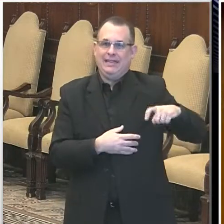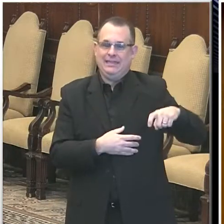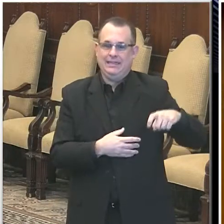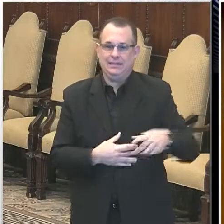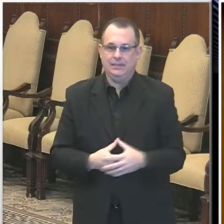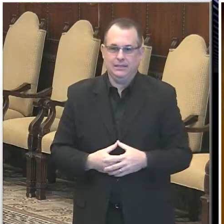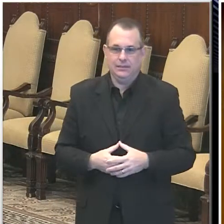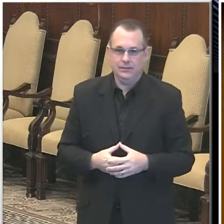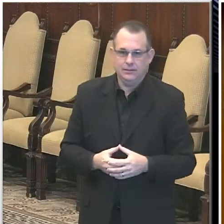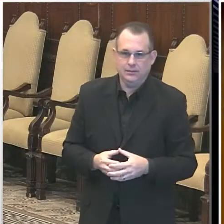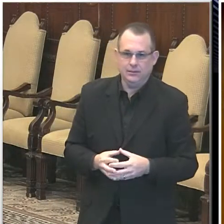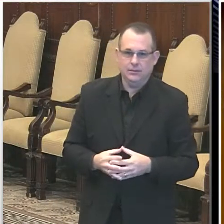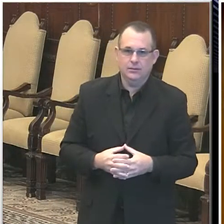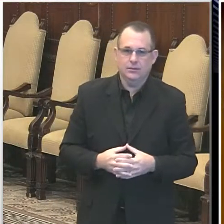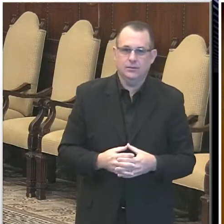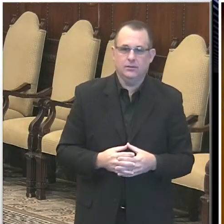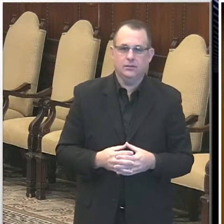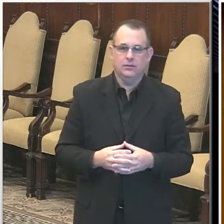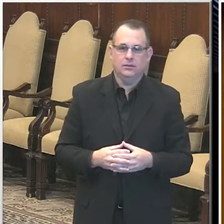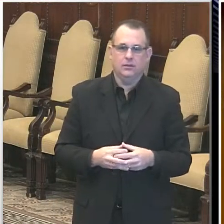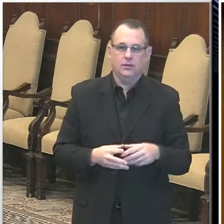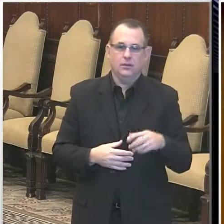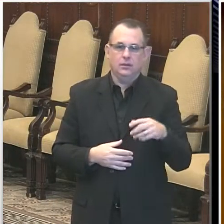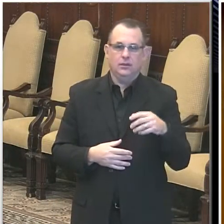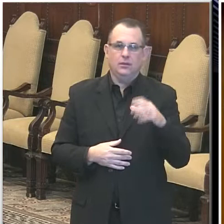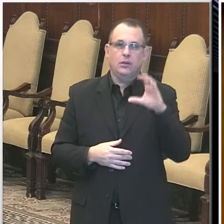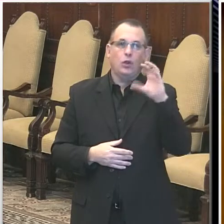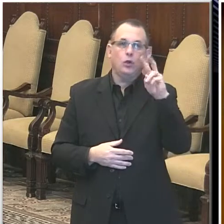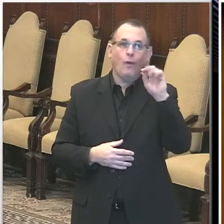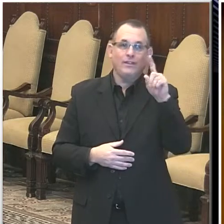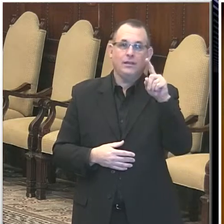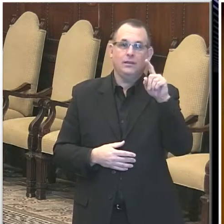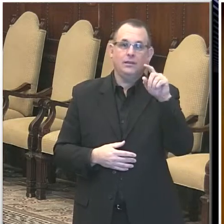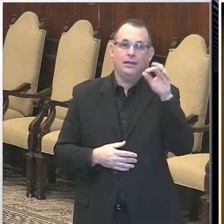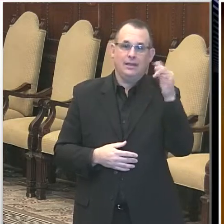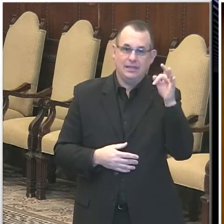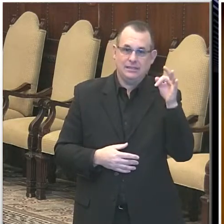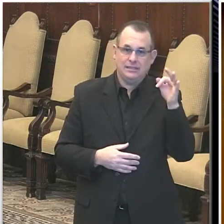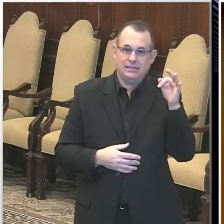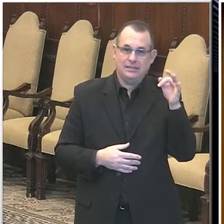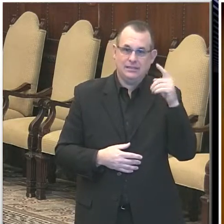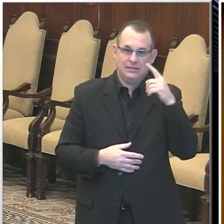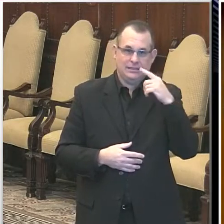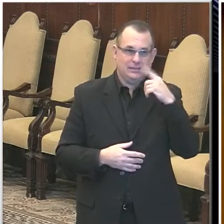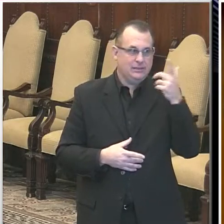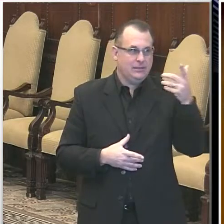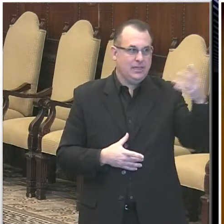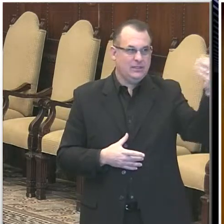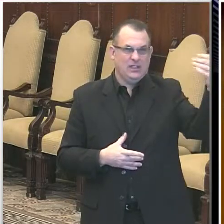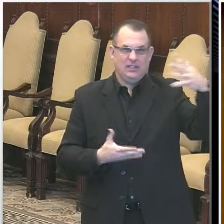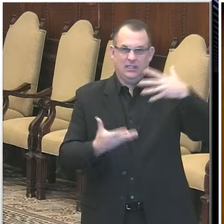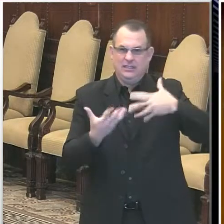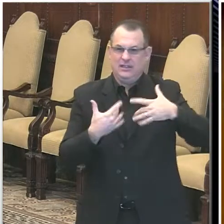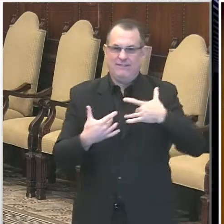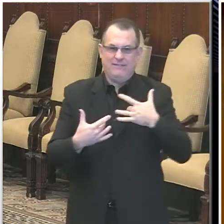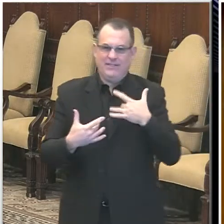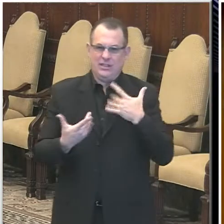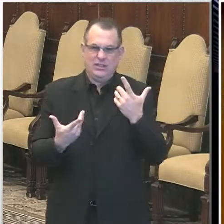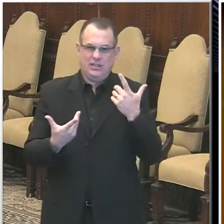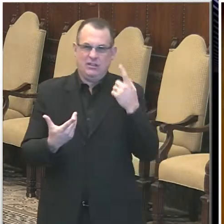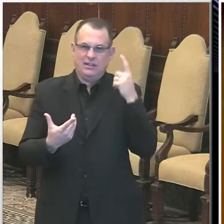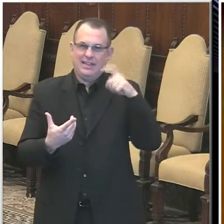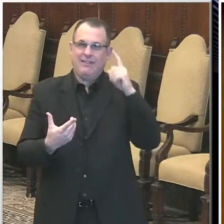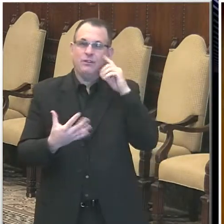We know that COVID-19 adds another layer of uncertainty for many of our citizens who may need special care and support,